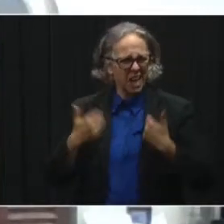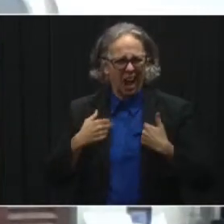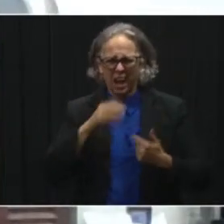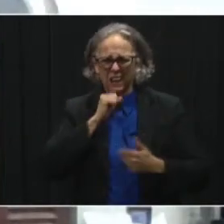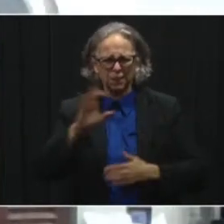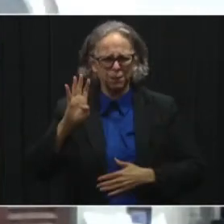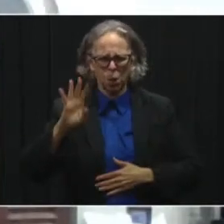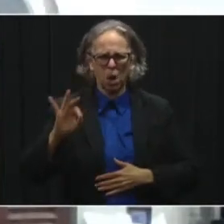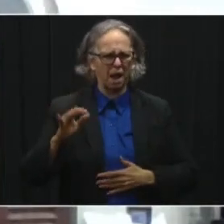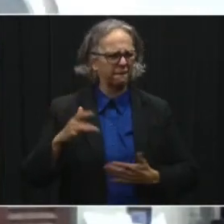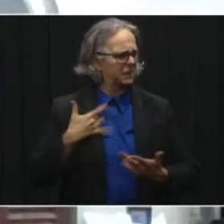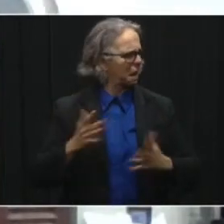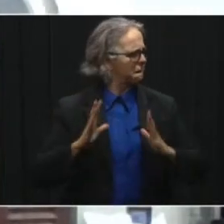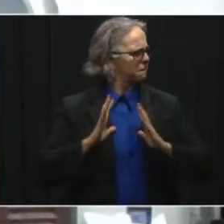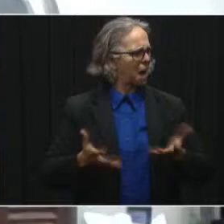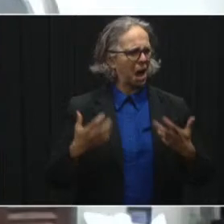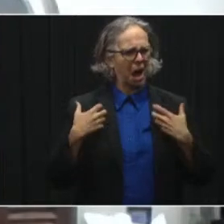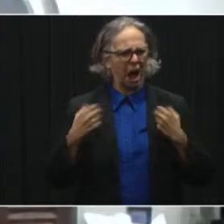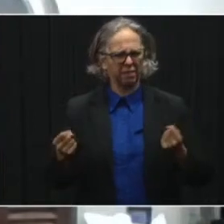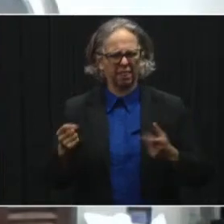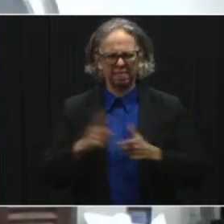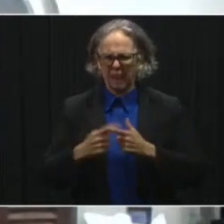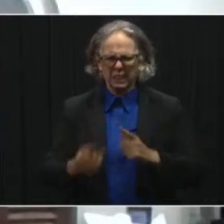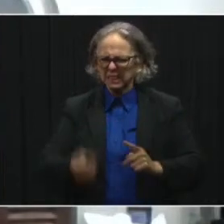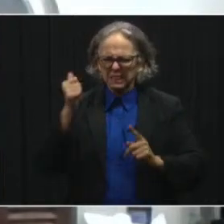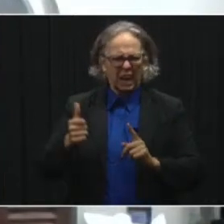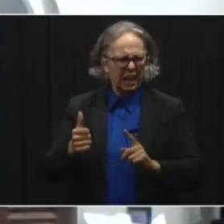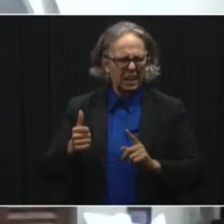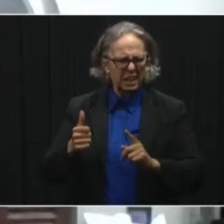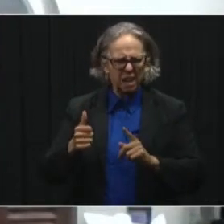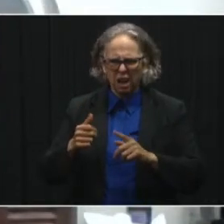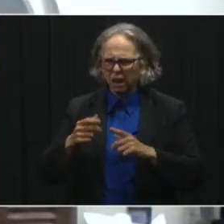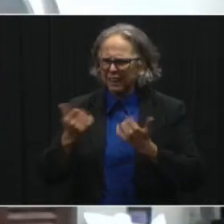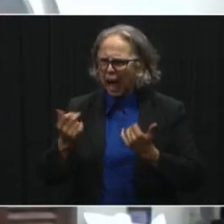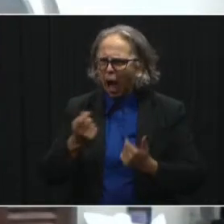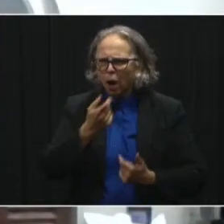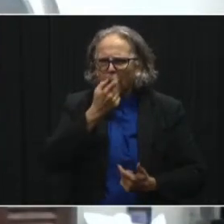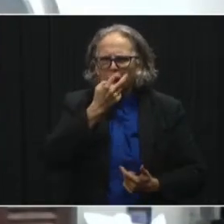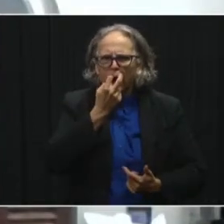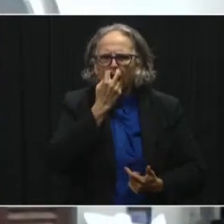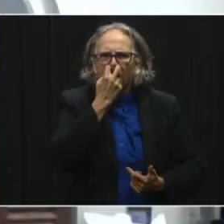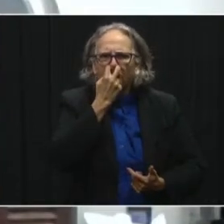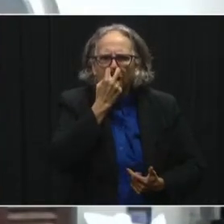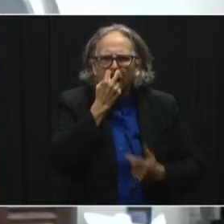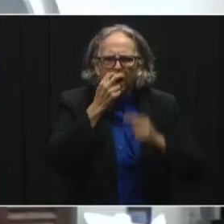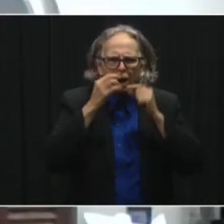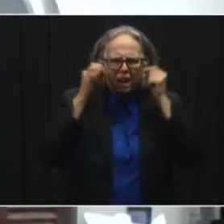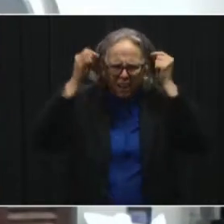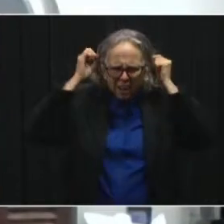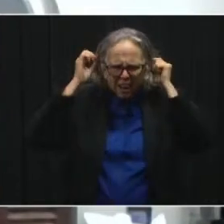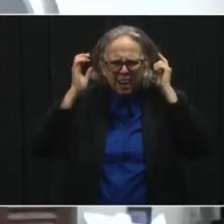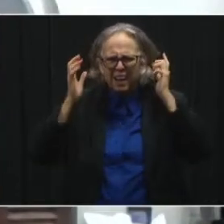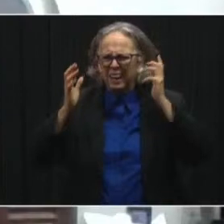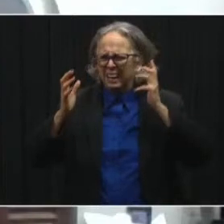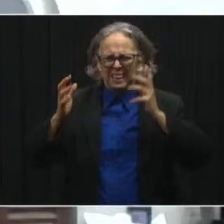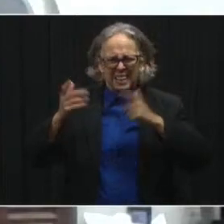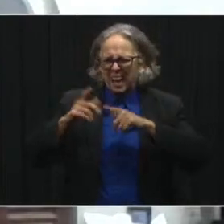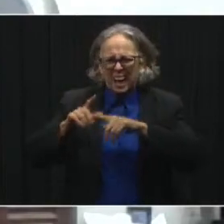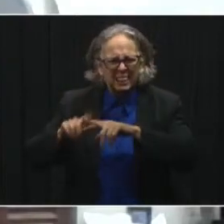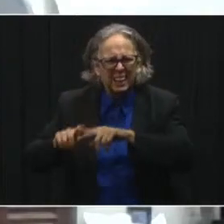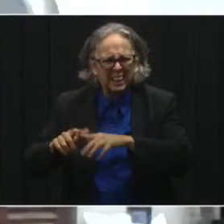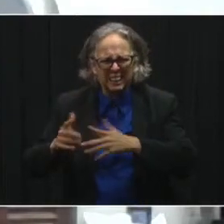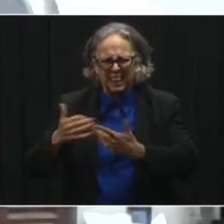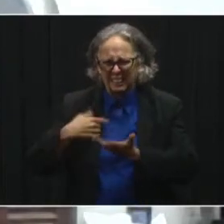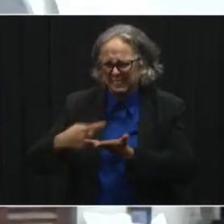and you're surprised you're on oxygen, and then you're surprised you're on that much oxygen. And now we have to start talking to you